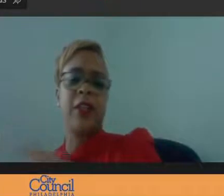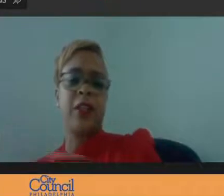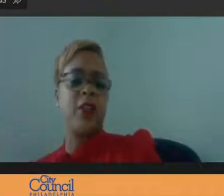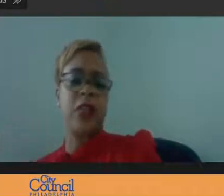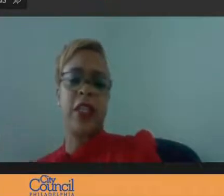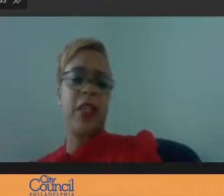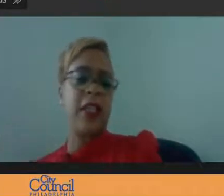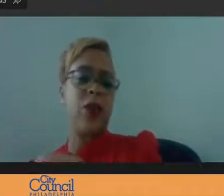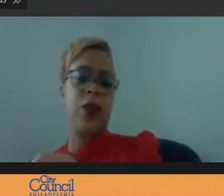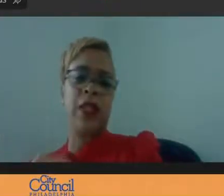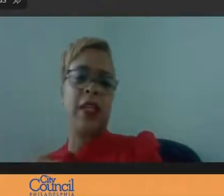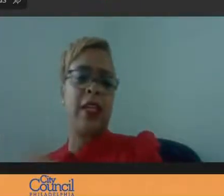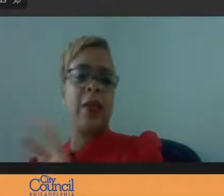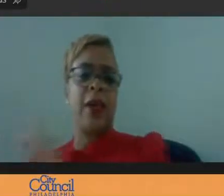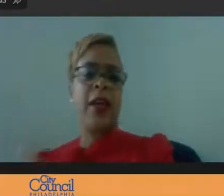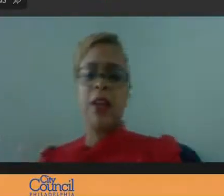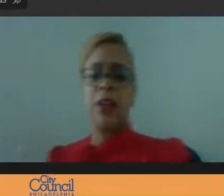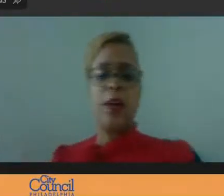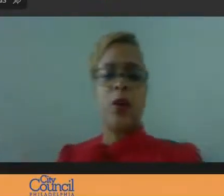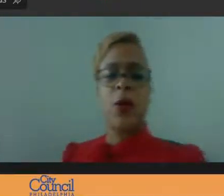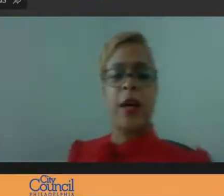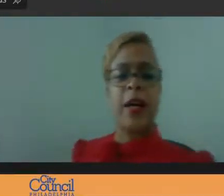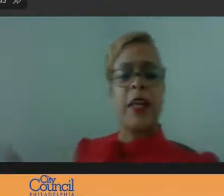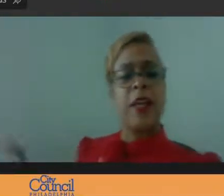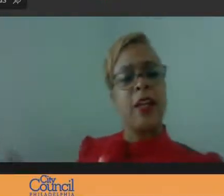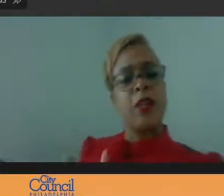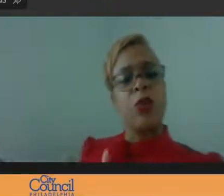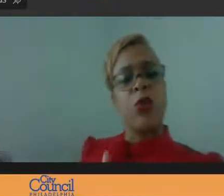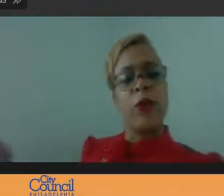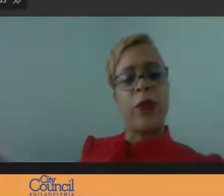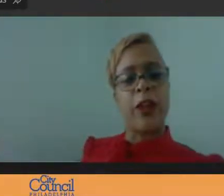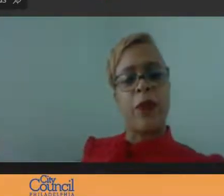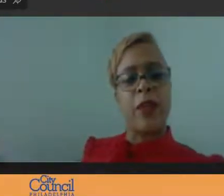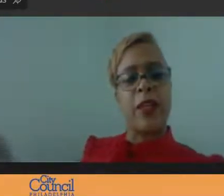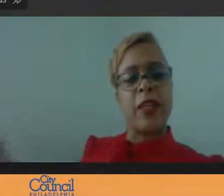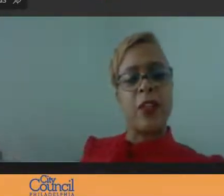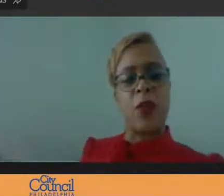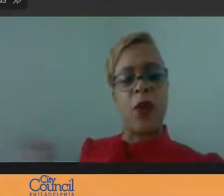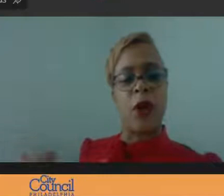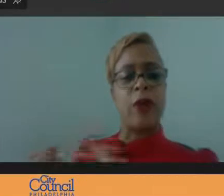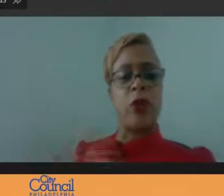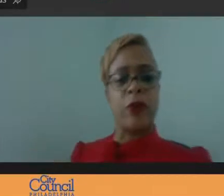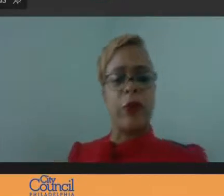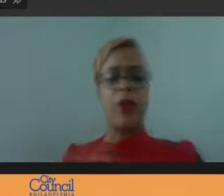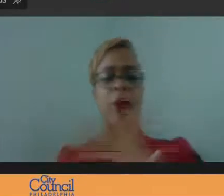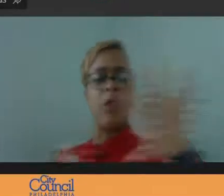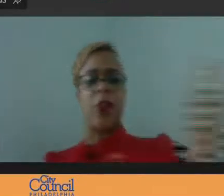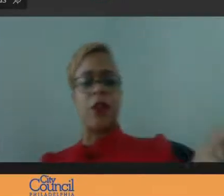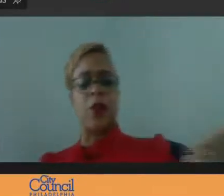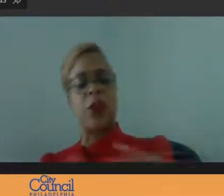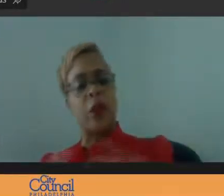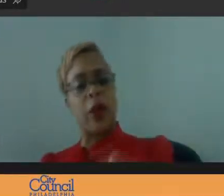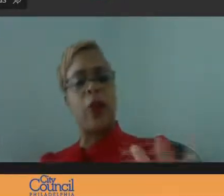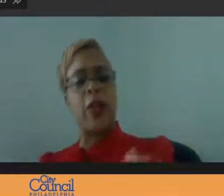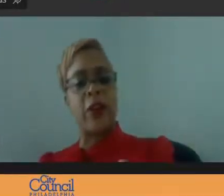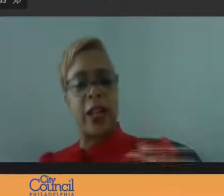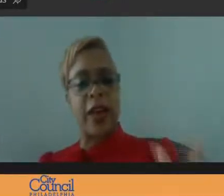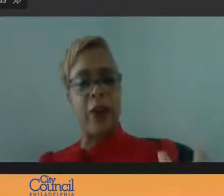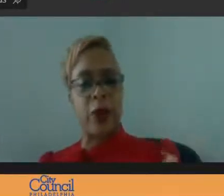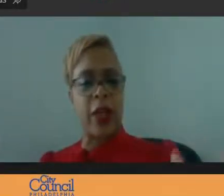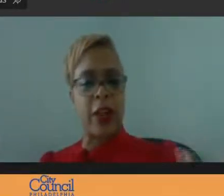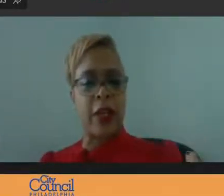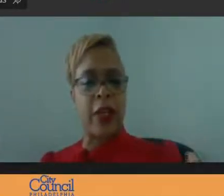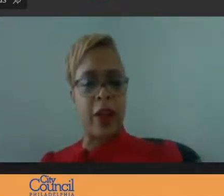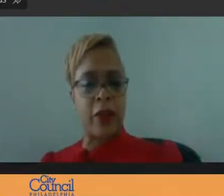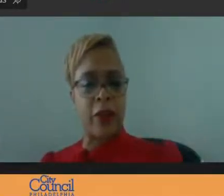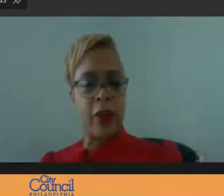need Center City. We need anybody, North Philadelphia, East Abroad, North Philadelphia, West Abroad. We have a lot